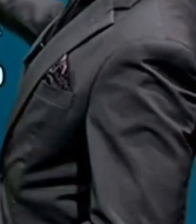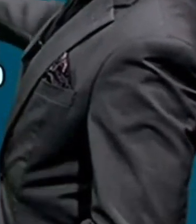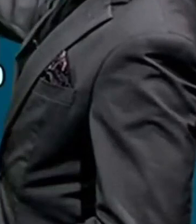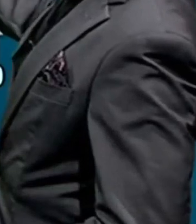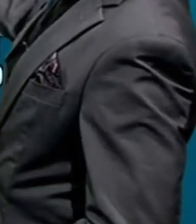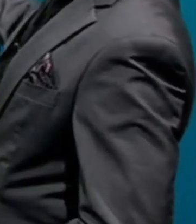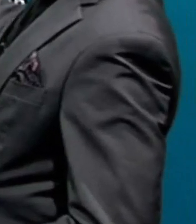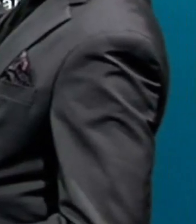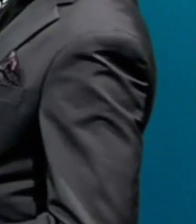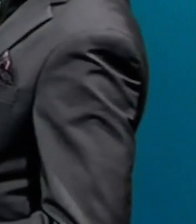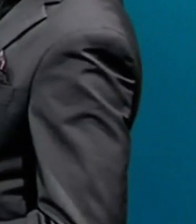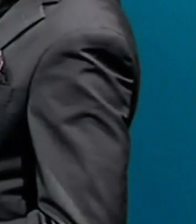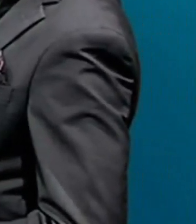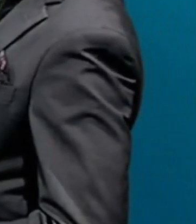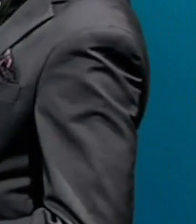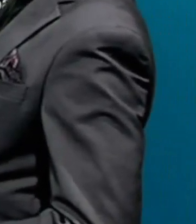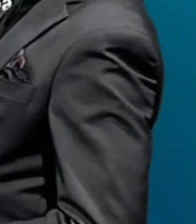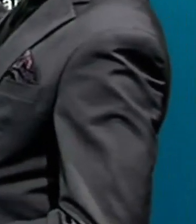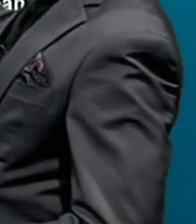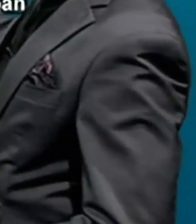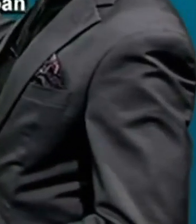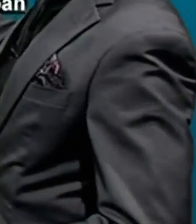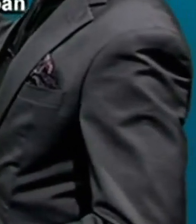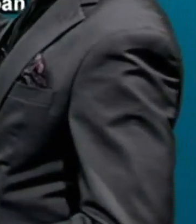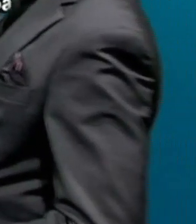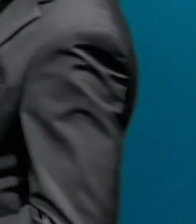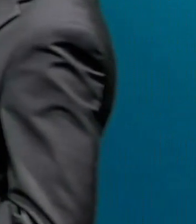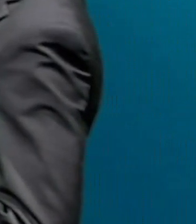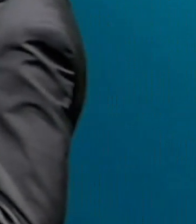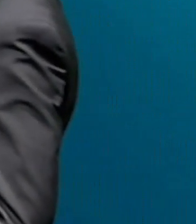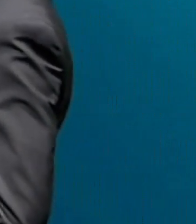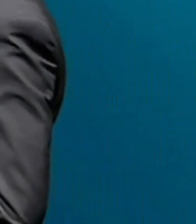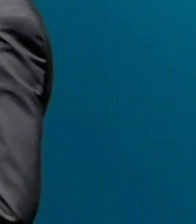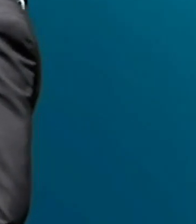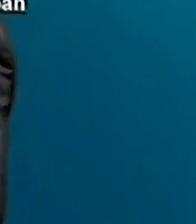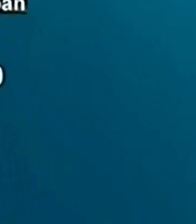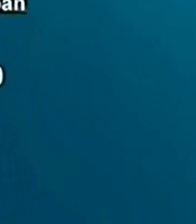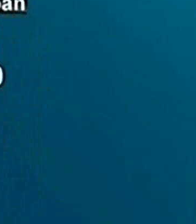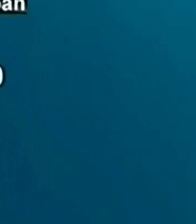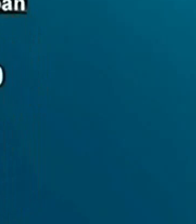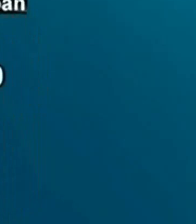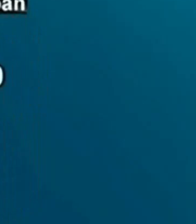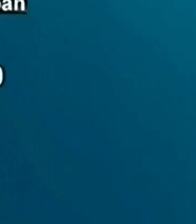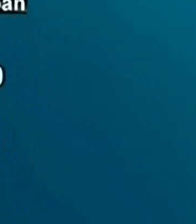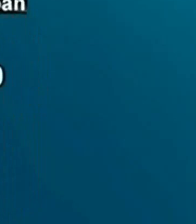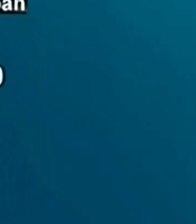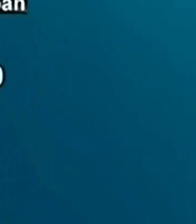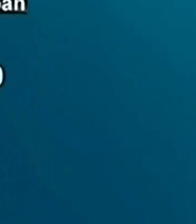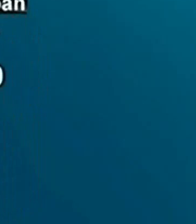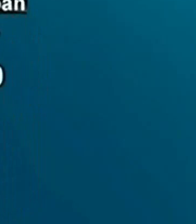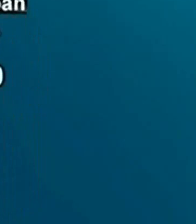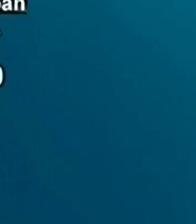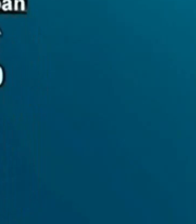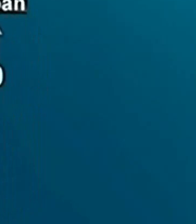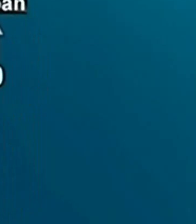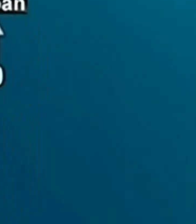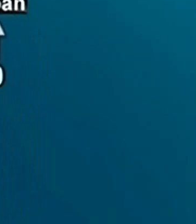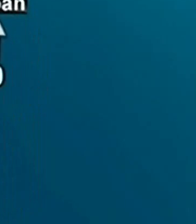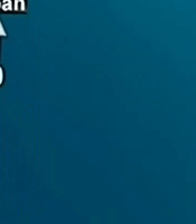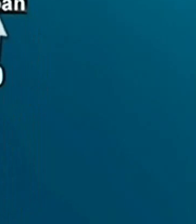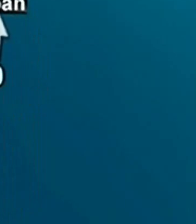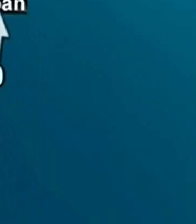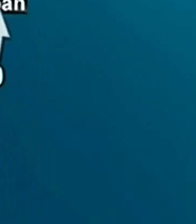Limpopo re lebetse yona le go ka mono provinceng ya Gauteng e tla ba tsholotsola ka diperesente tše 30 fela e fela bogare yona ge Afrika Borwa go bontše go tla ba go hlwekile wena go ka kwagola